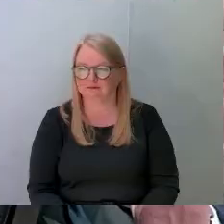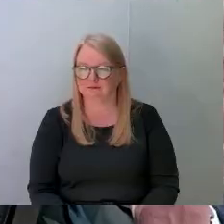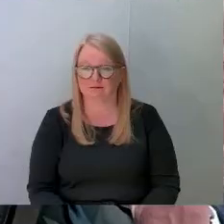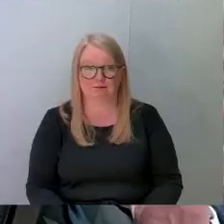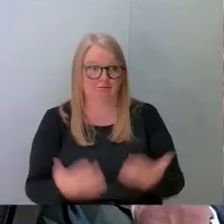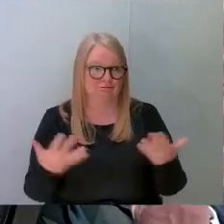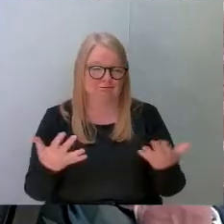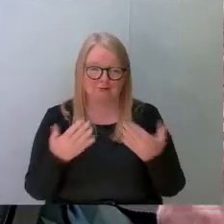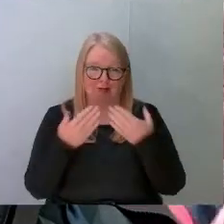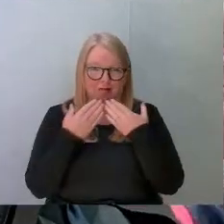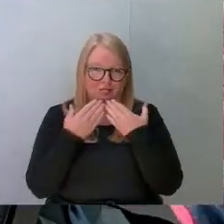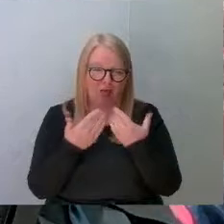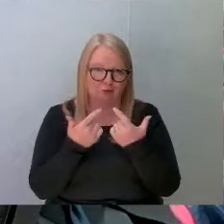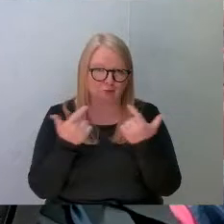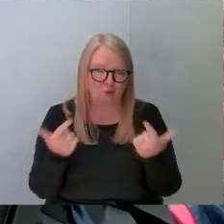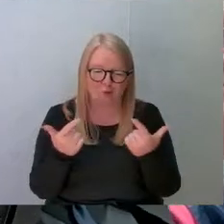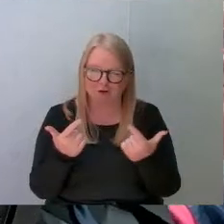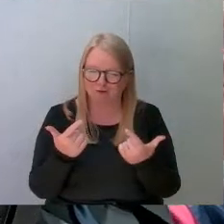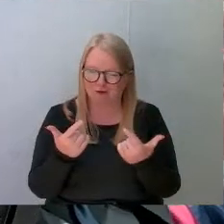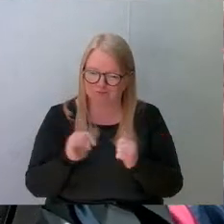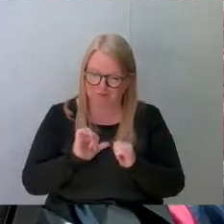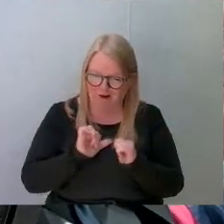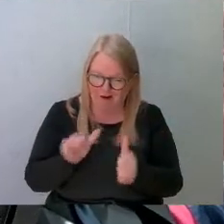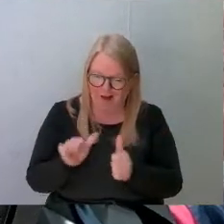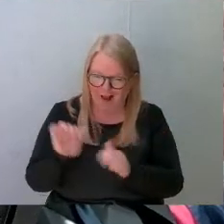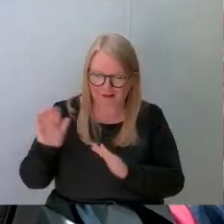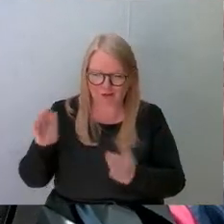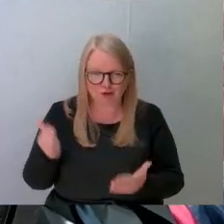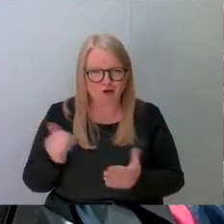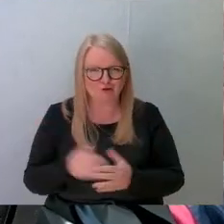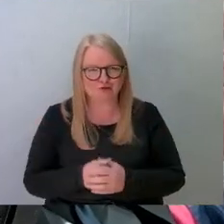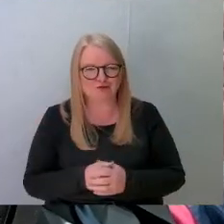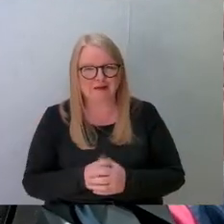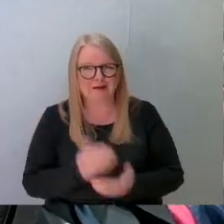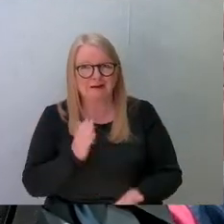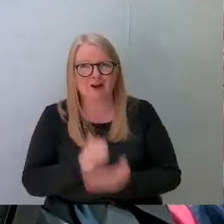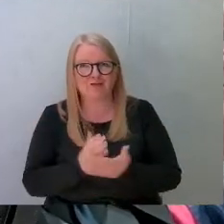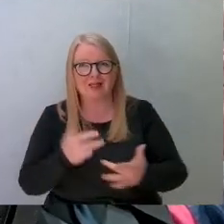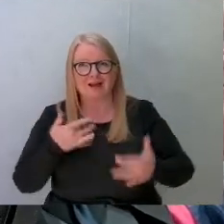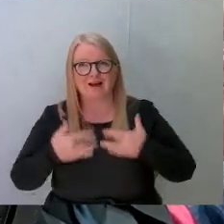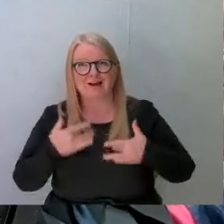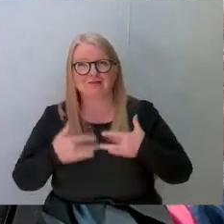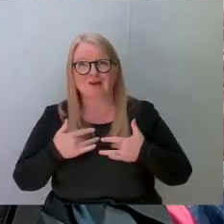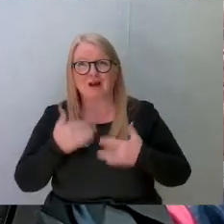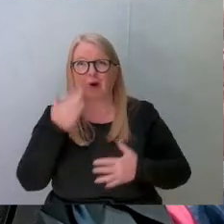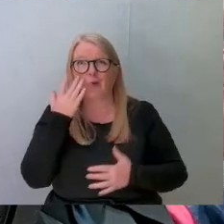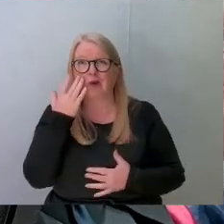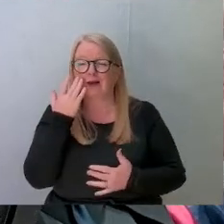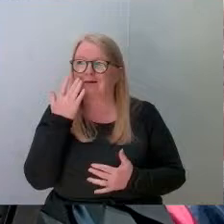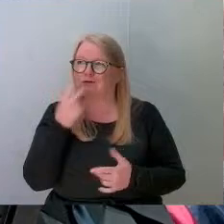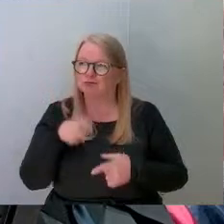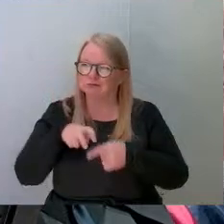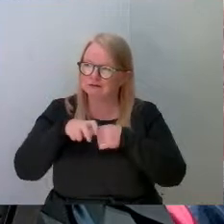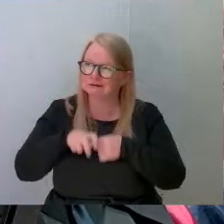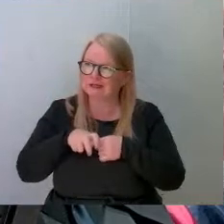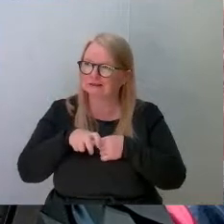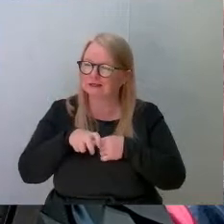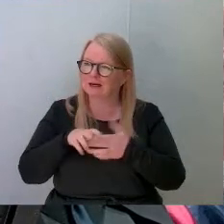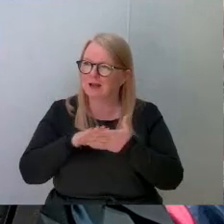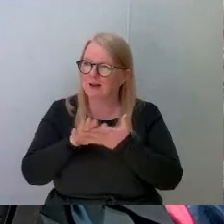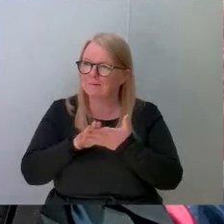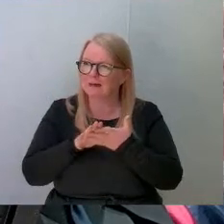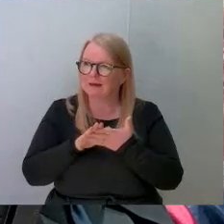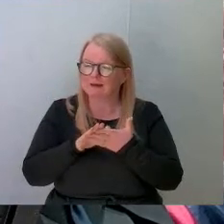Well, thank you so much for that kind introduction. It's really interesting when you're sitting in a space where someone's recounting